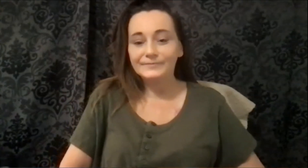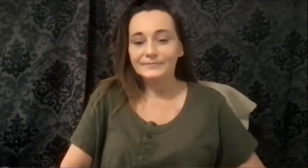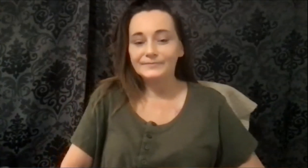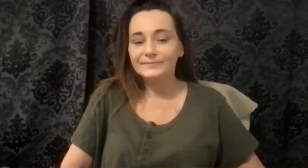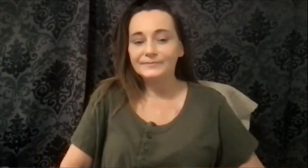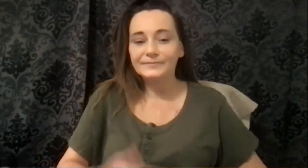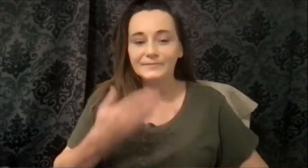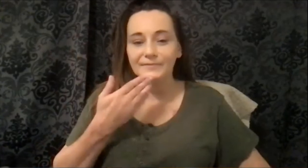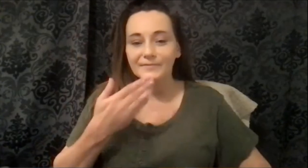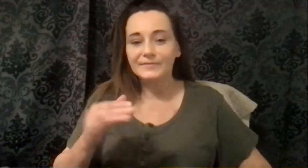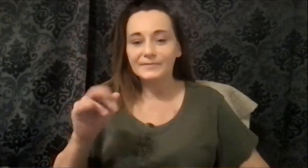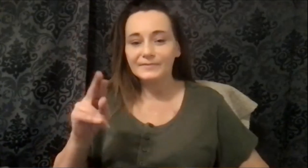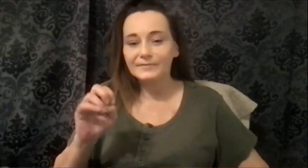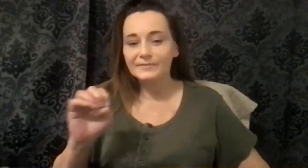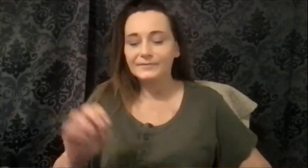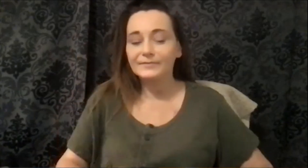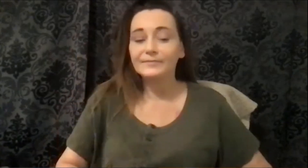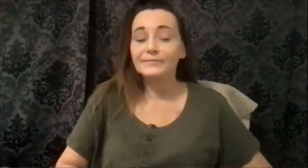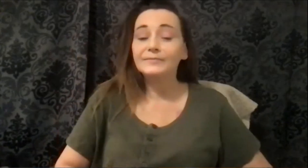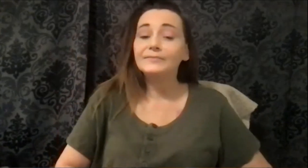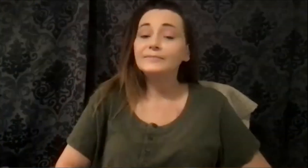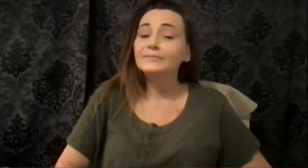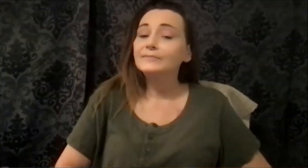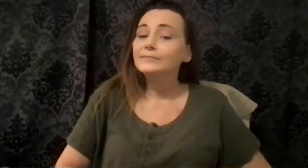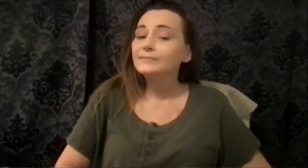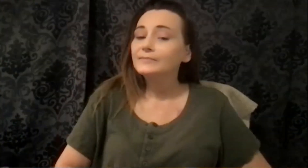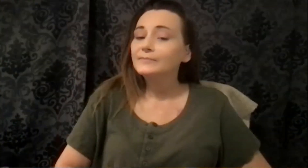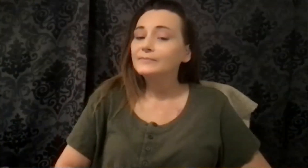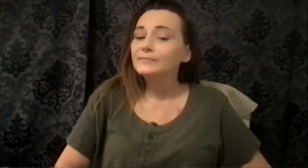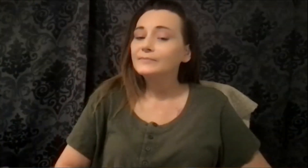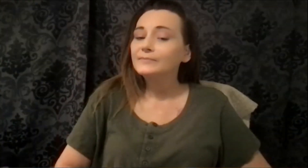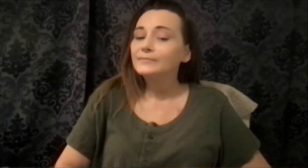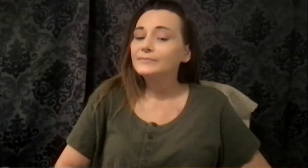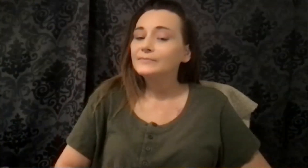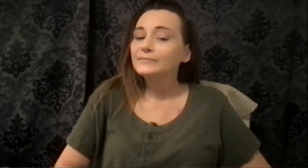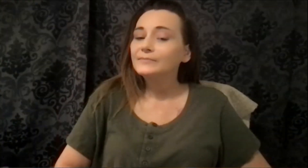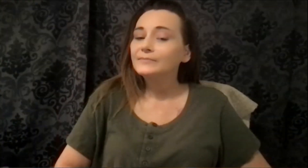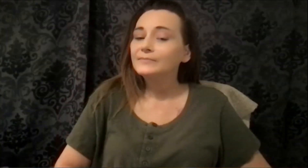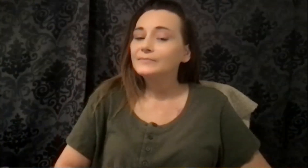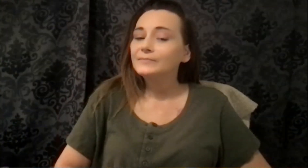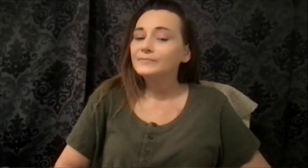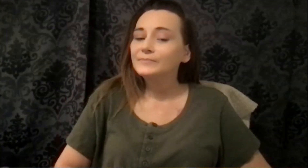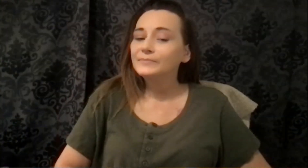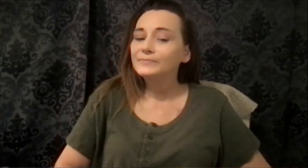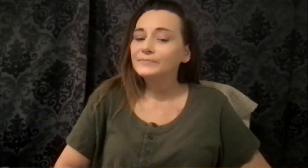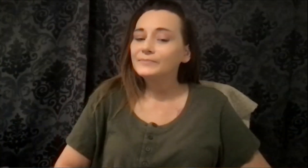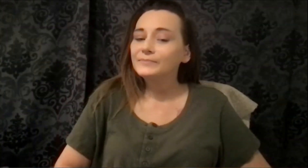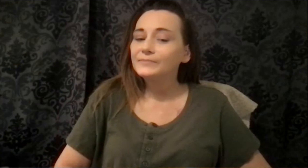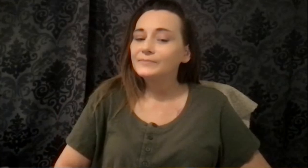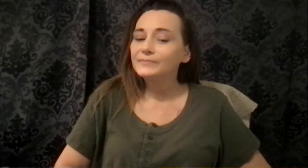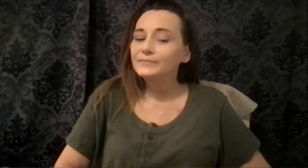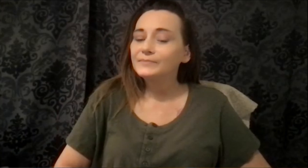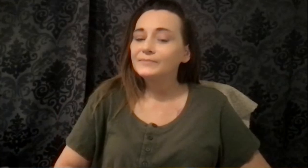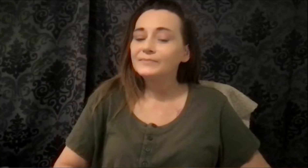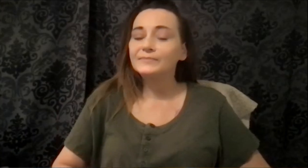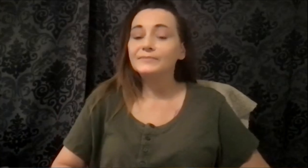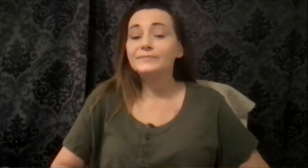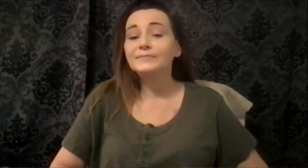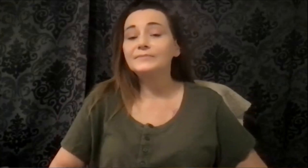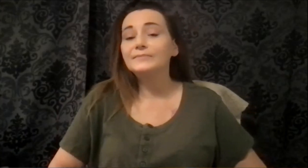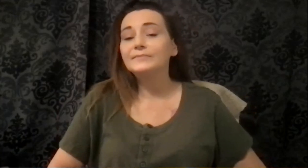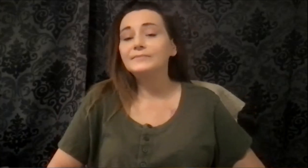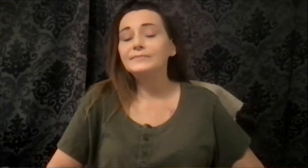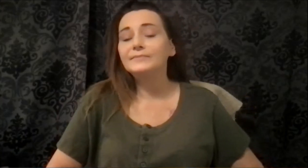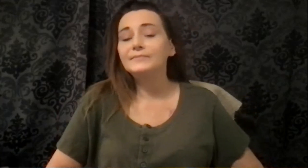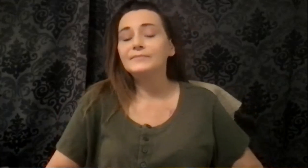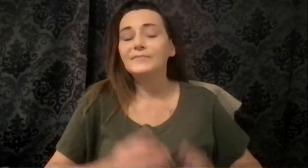Thank you, Irene. Hey, our first liaison. Awesome. Hey, all right, thank you, everyone. Now